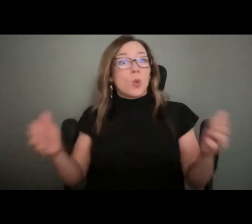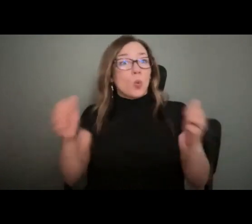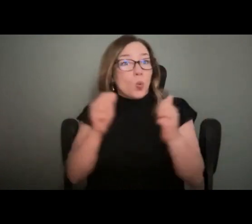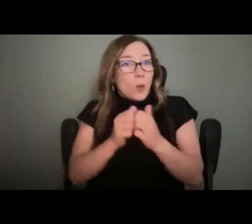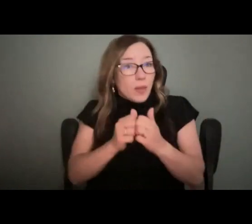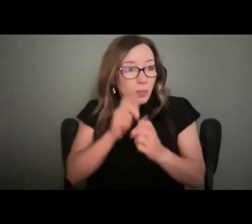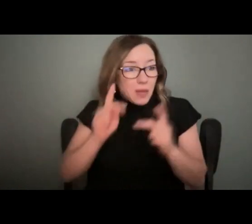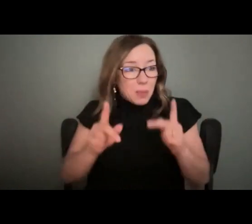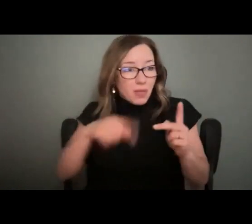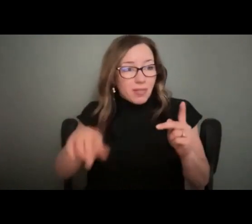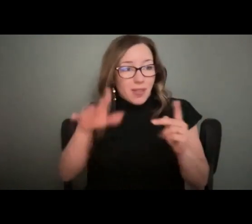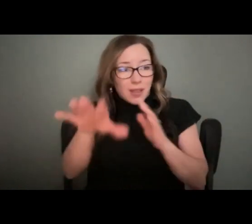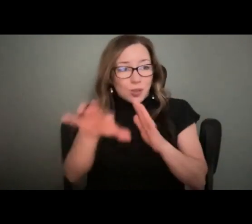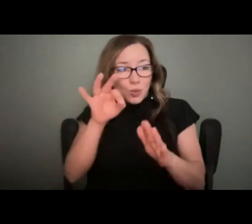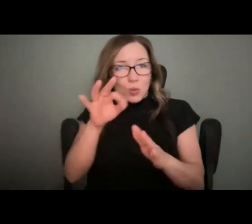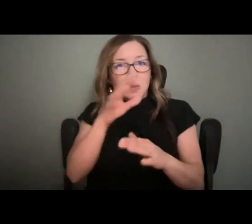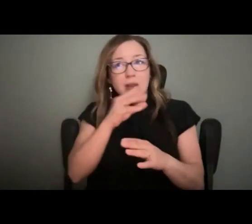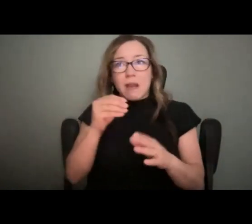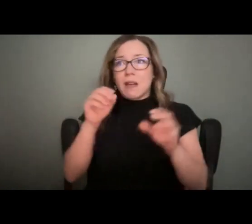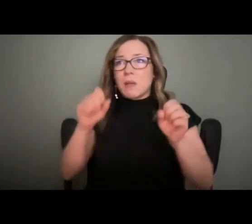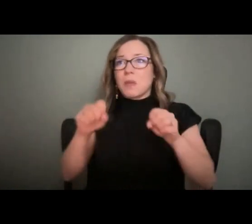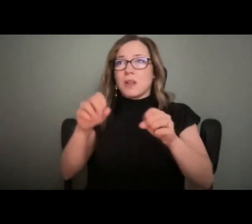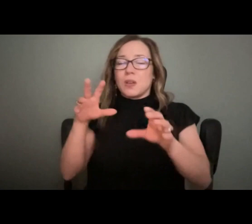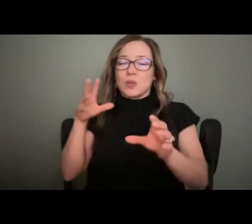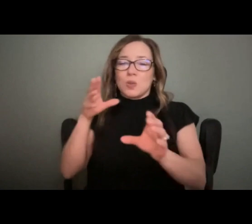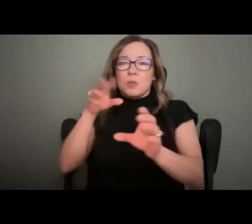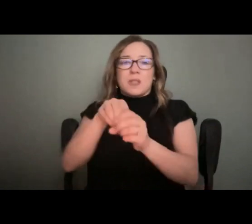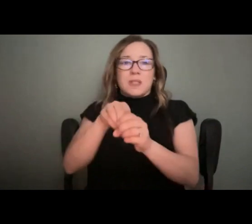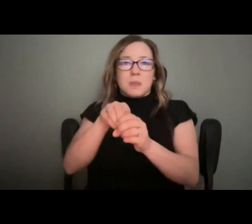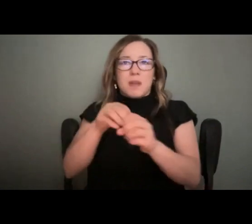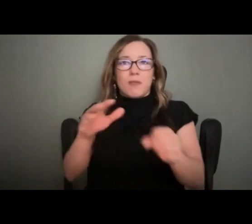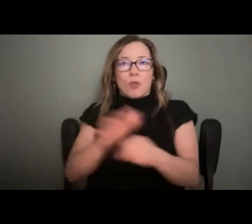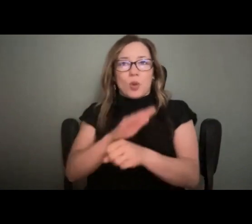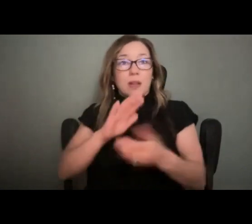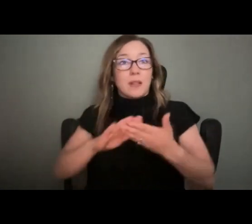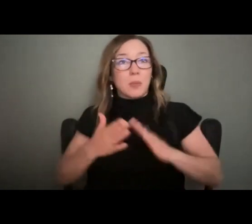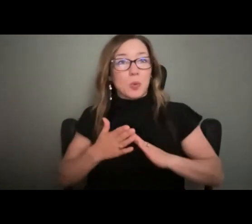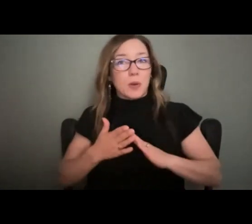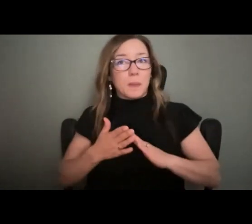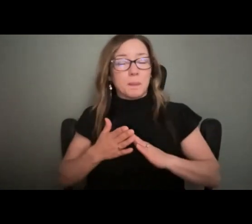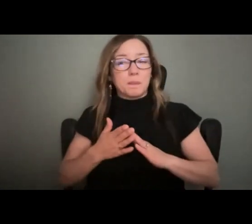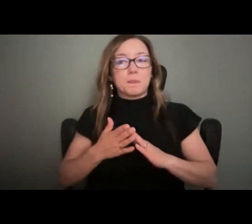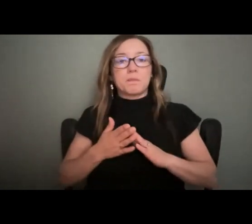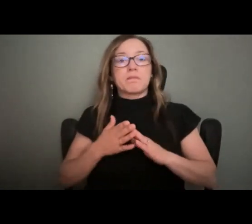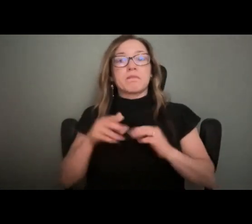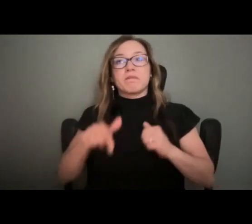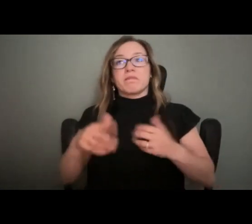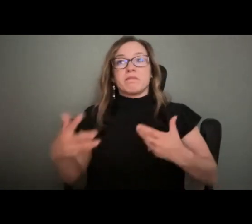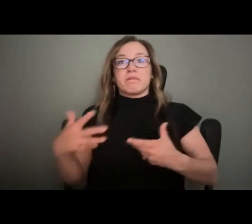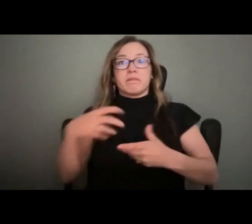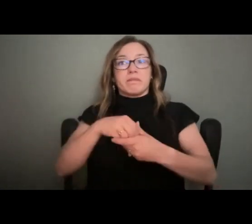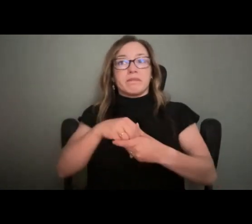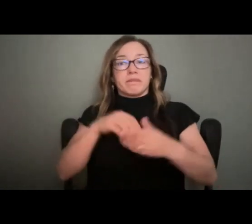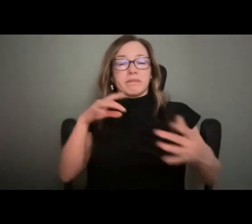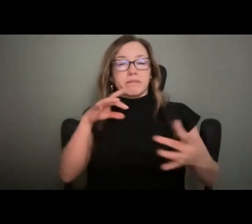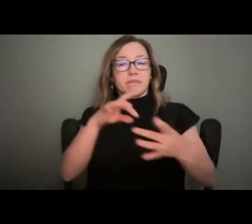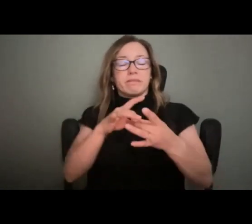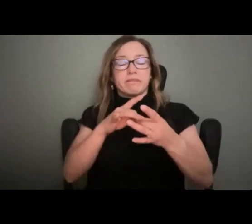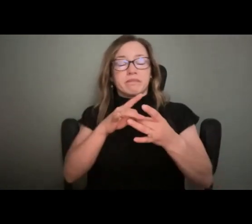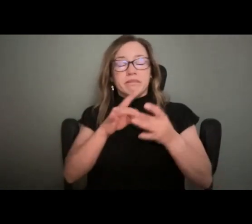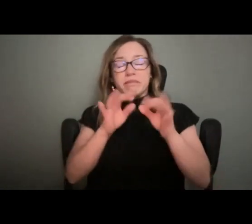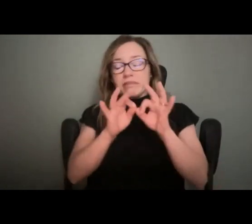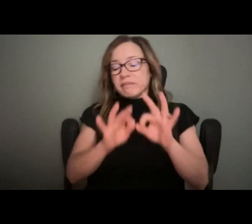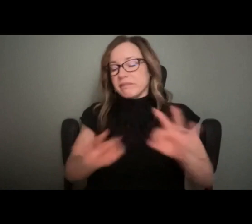choose, and with the ability to participate fully in their communities. Social engagement and connection is crucial to